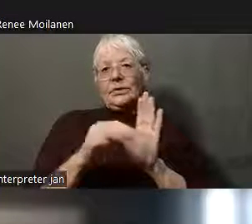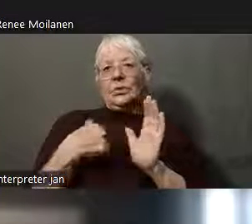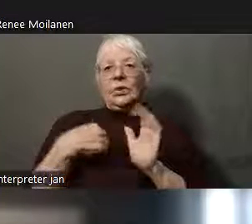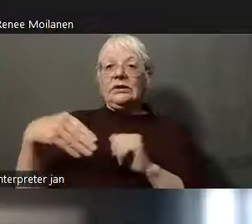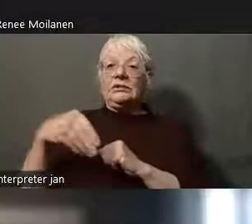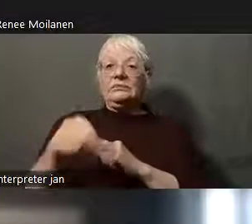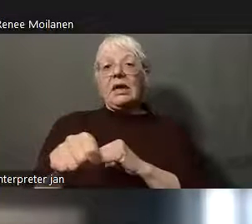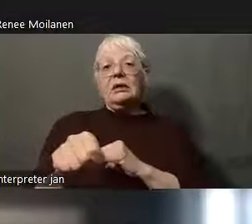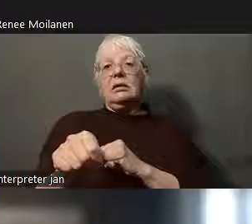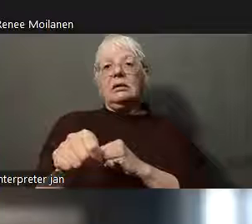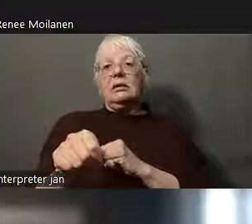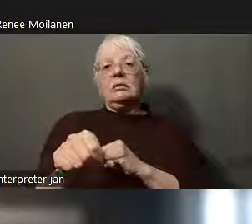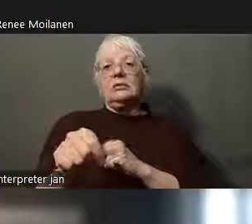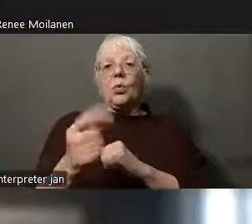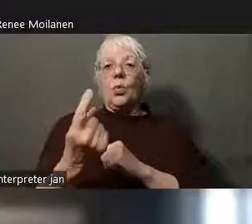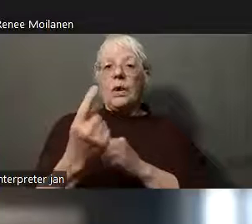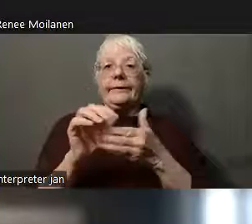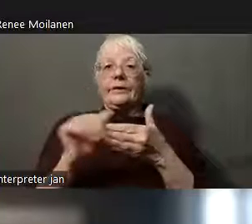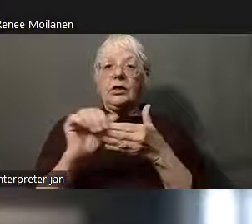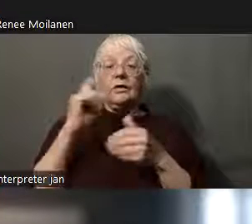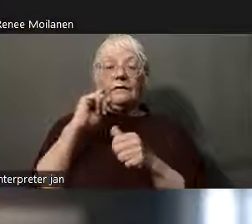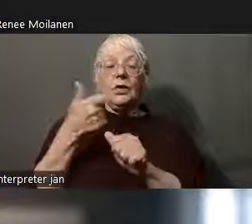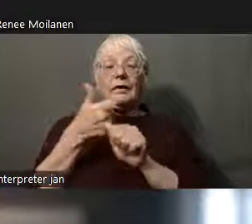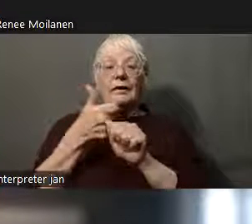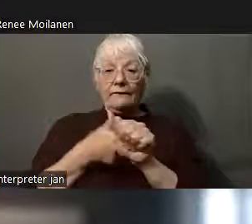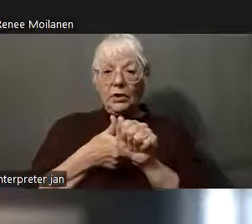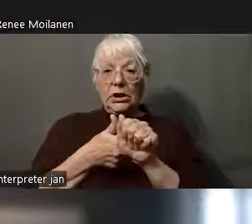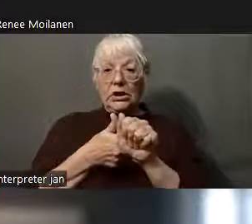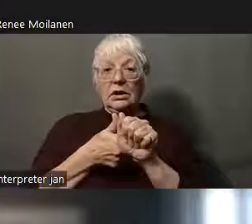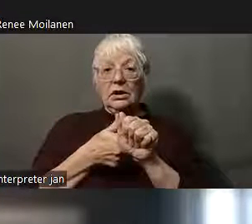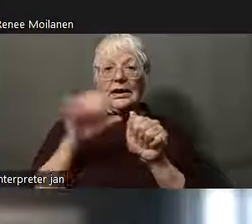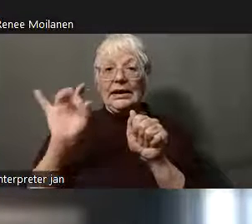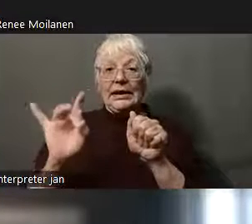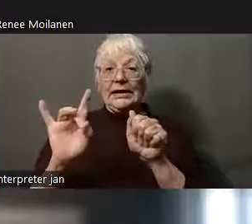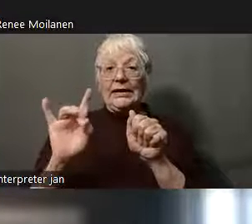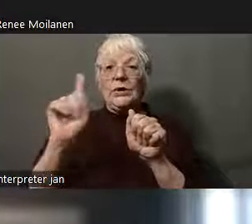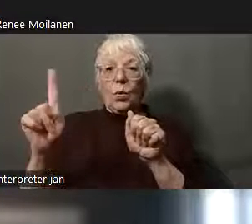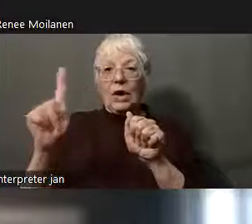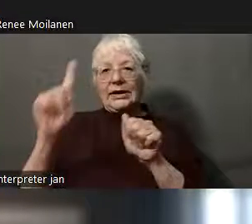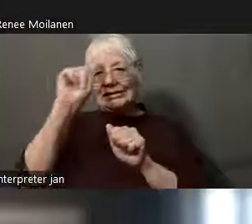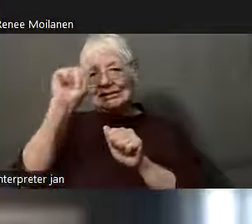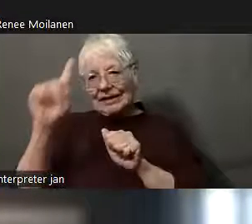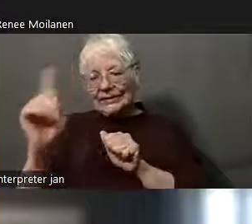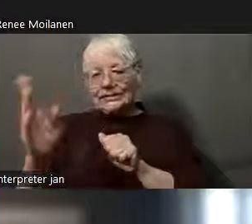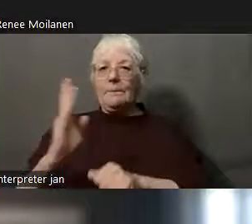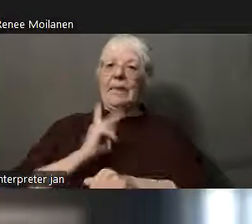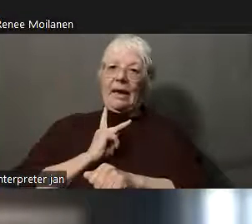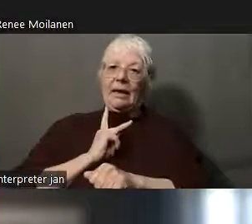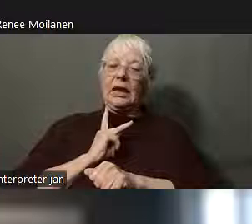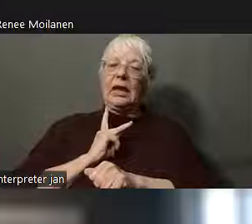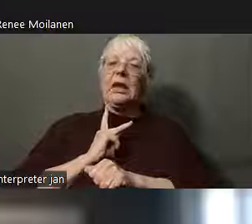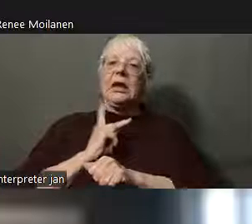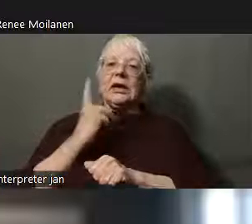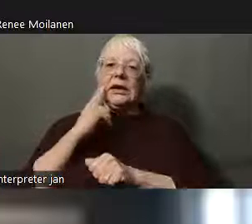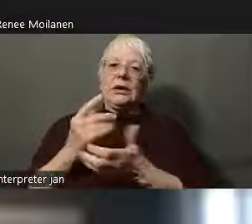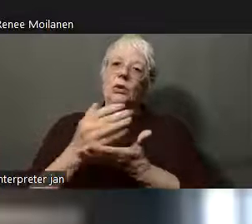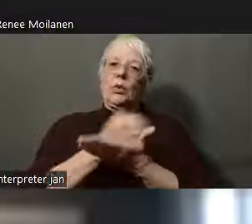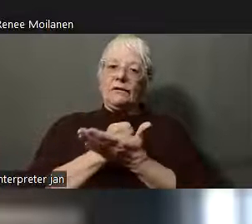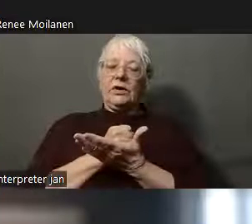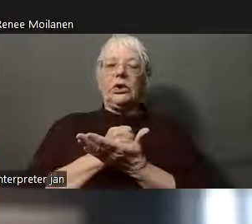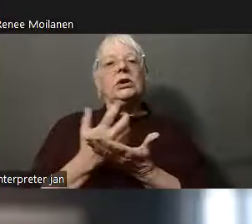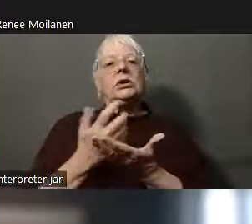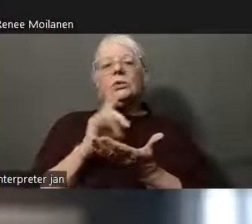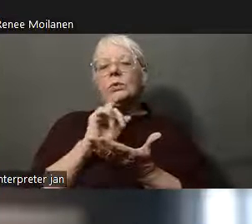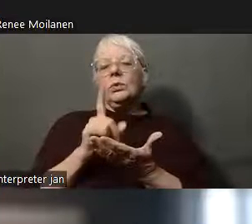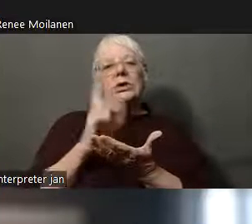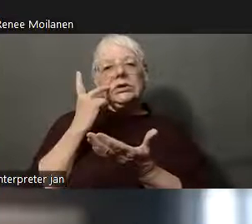spend, you know, $1 for every 81 cents that we get back in revenue. And so we really